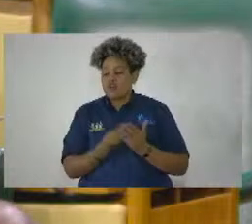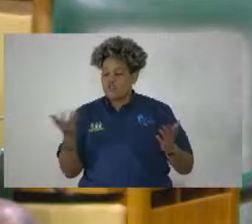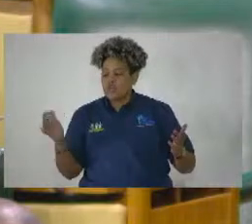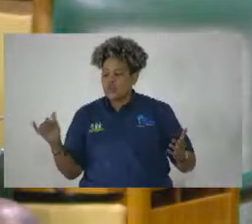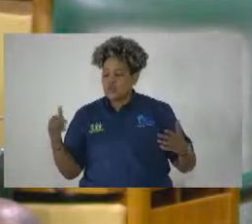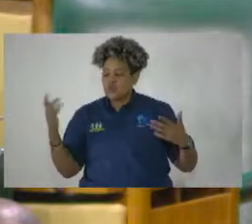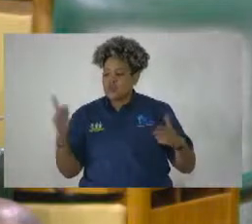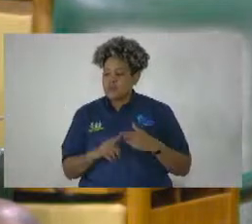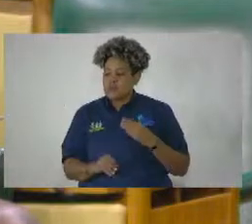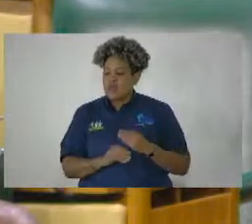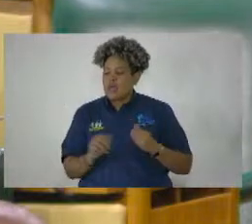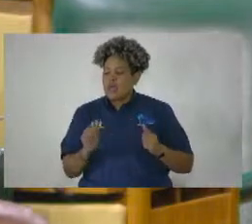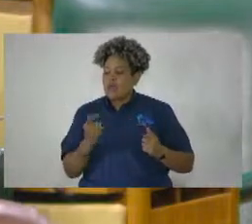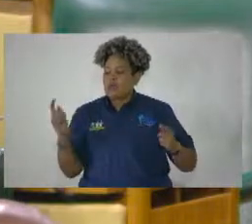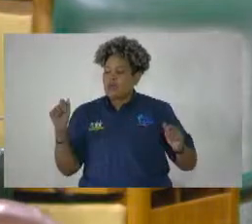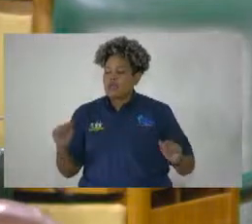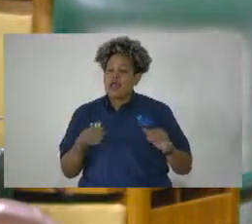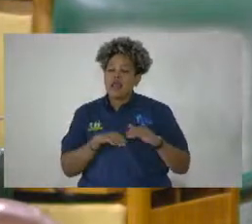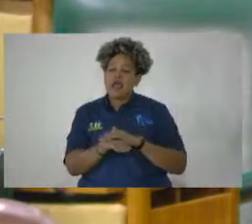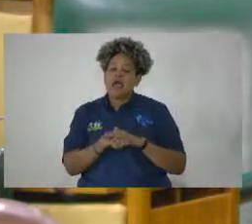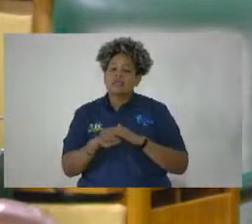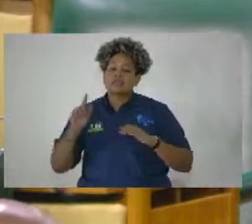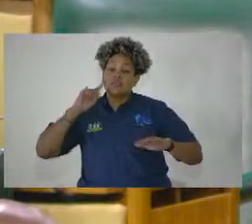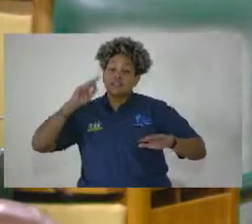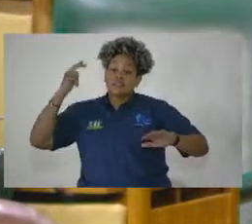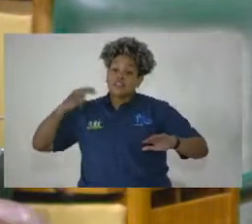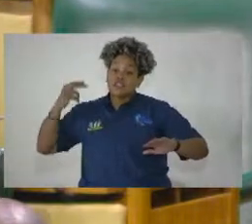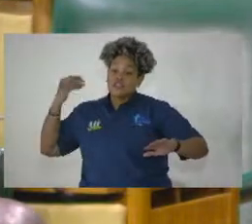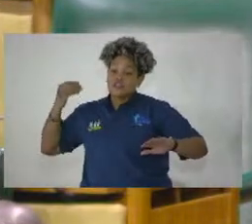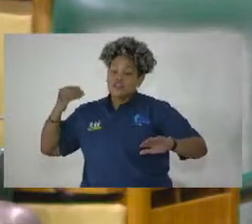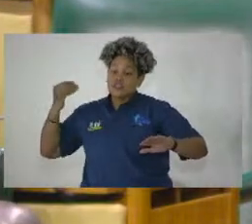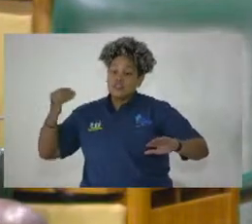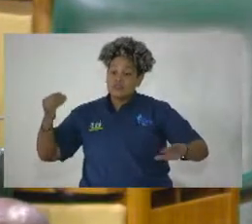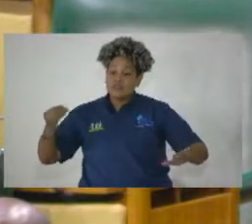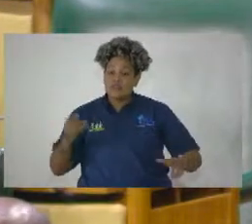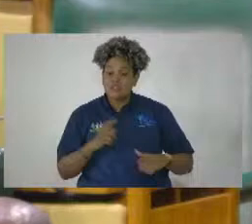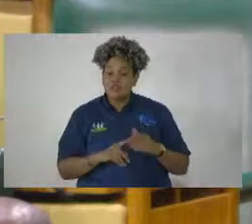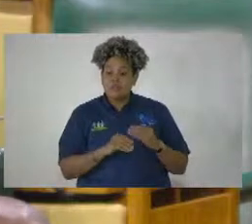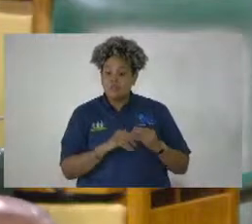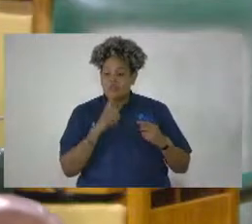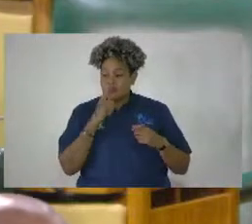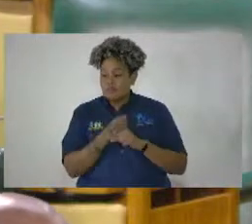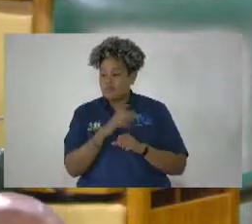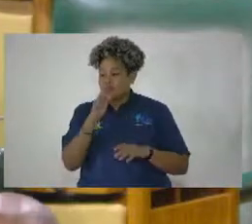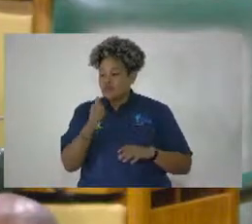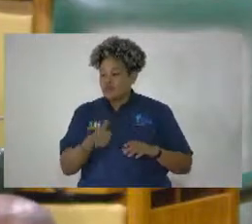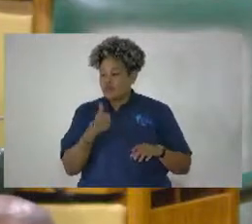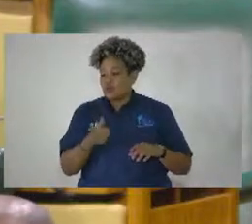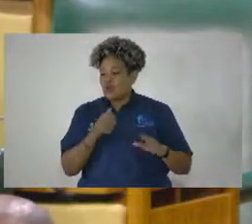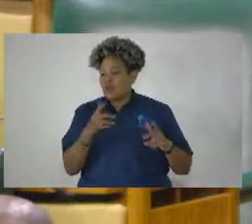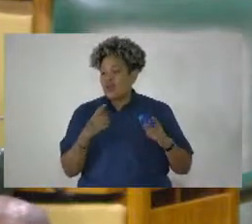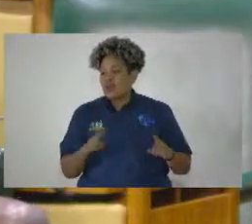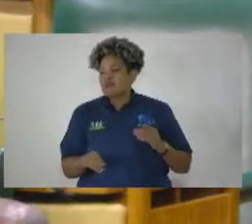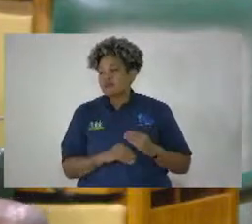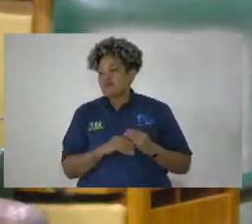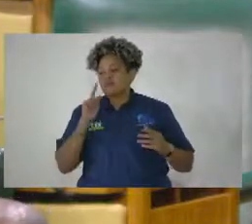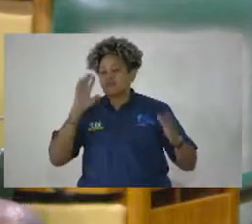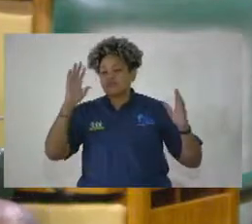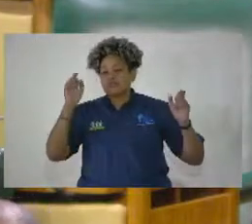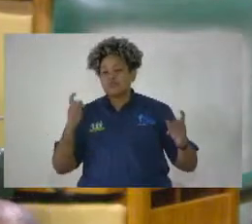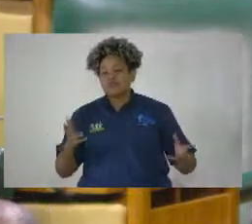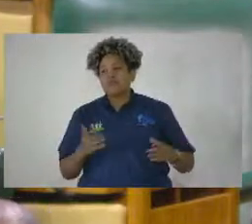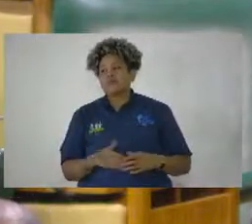well. But anybody can access the archives and produce their own, So, Mr. Speaker,